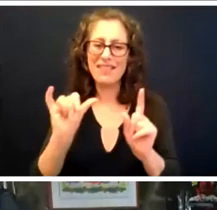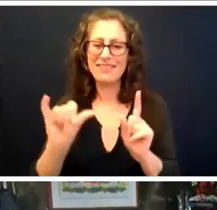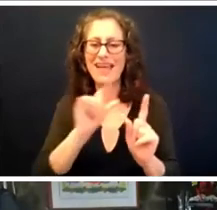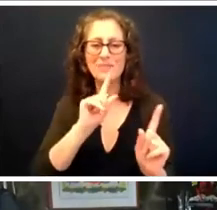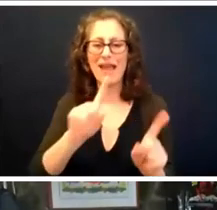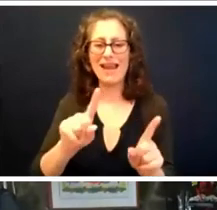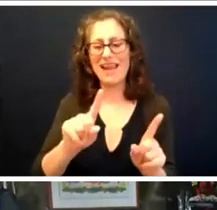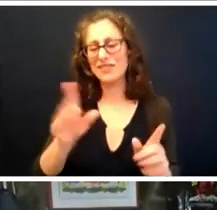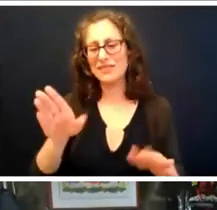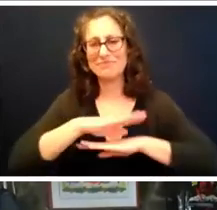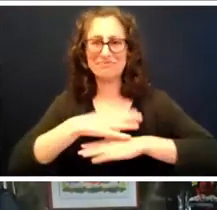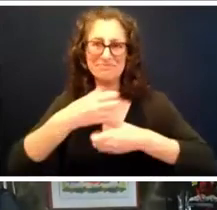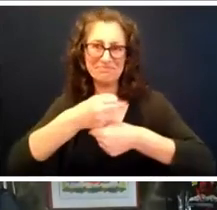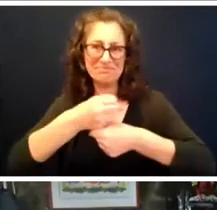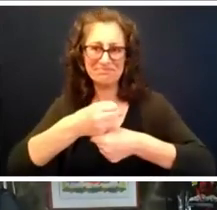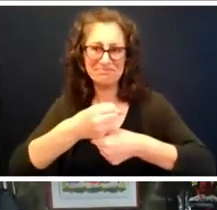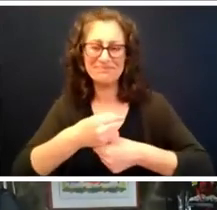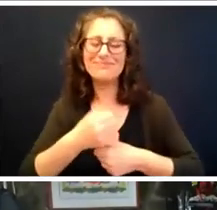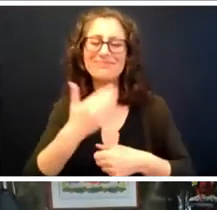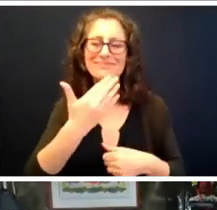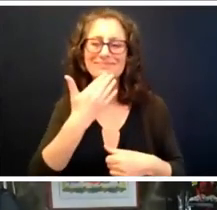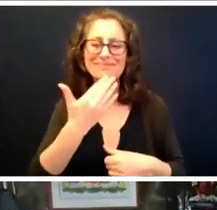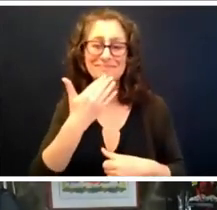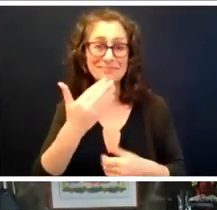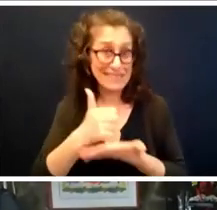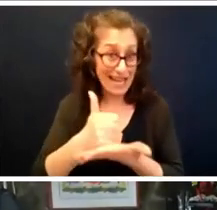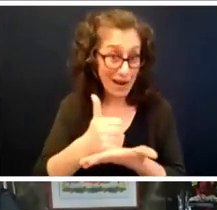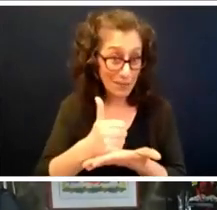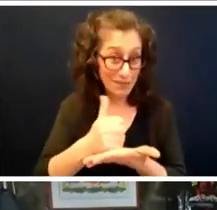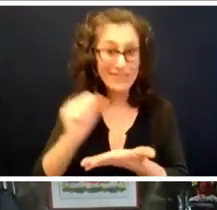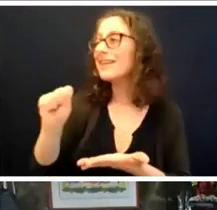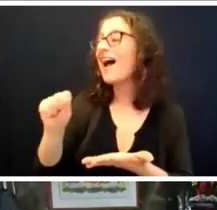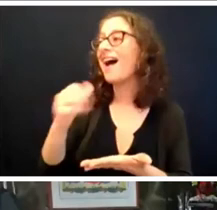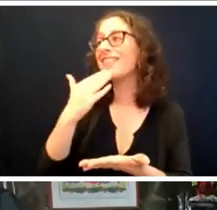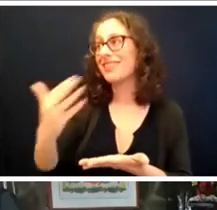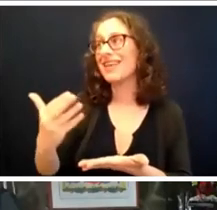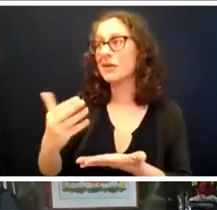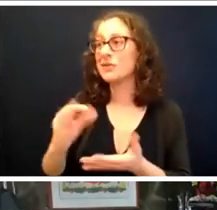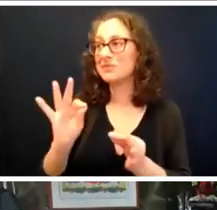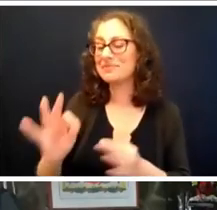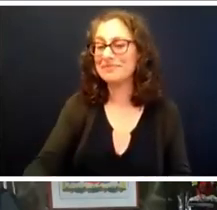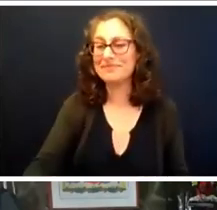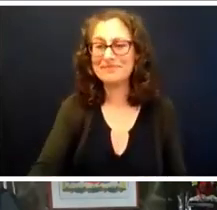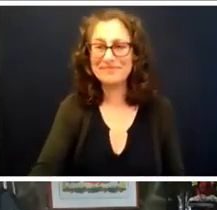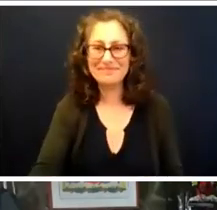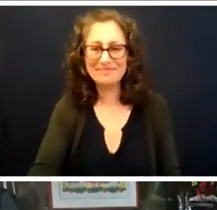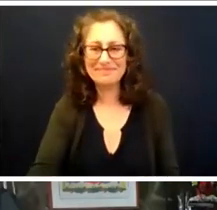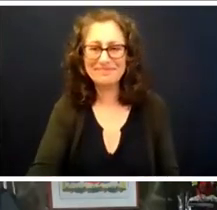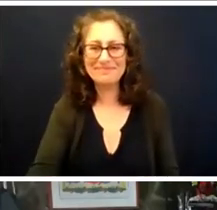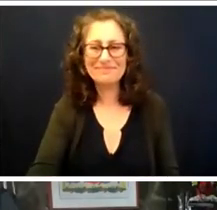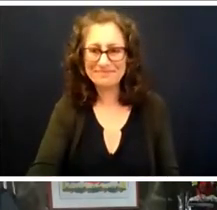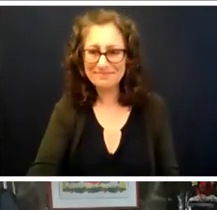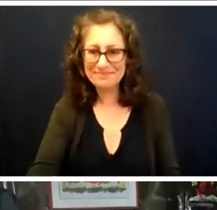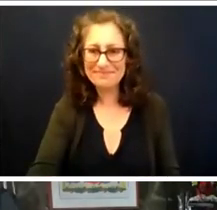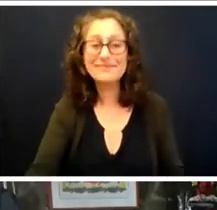a nutshell. Thank you. Does that help at all? Yeah. It did a lot. Thank you. Cool. Yeah. Thanks for